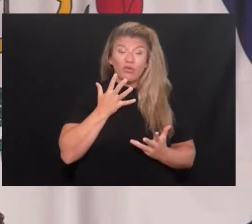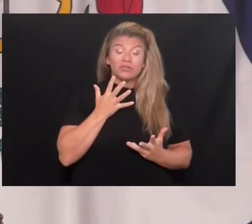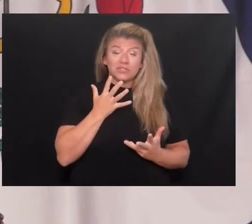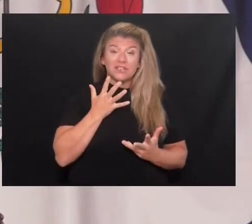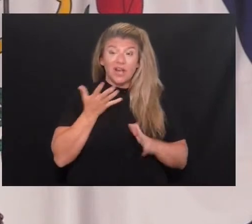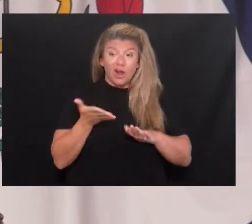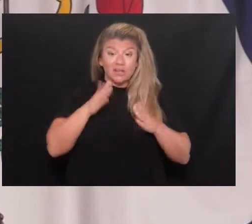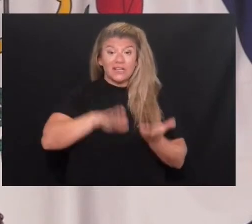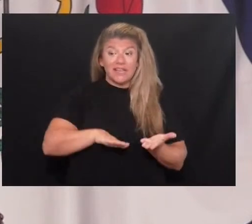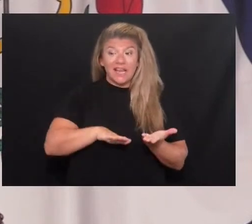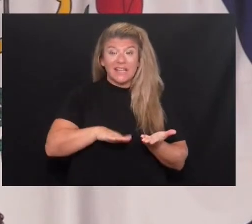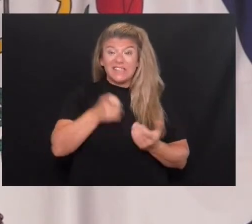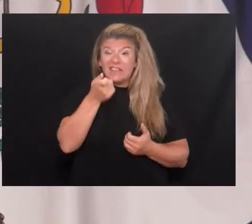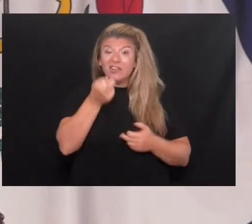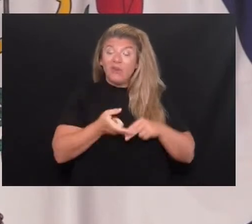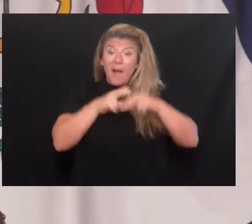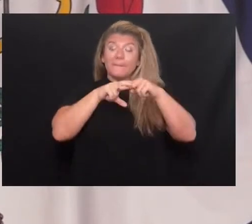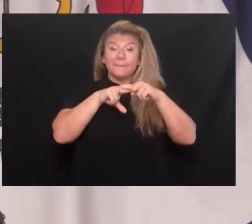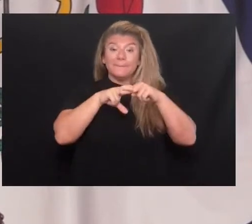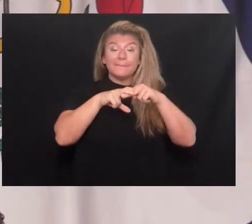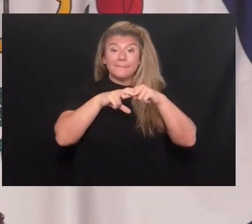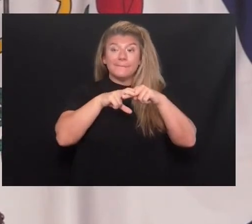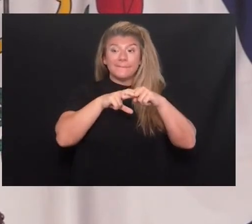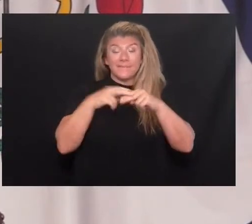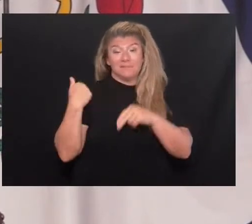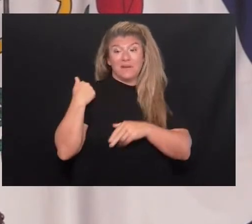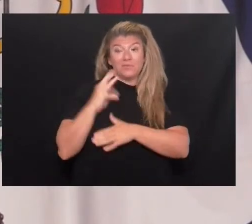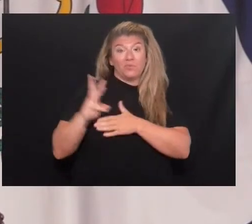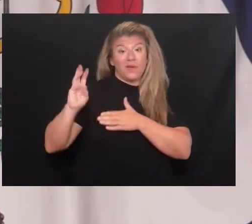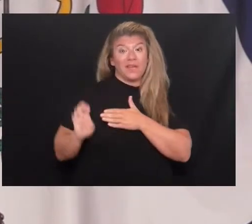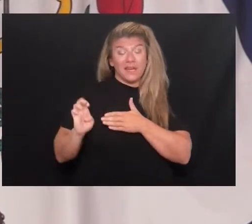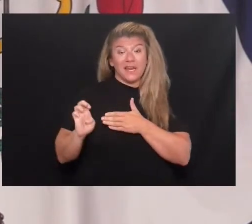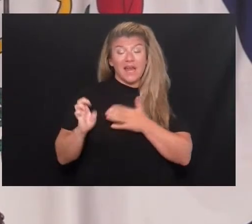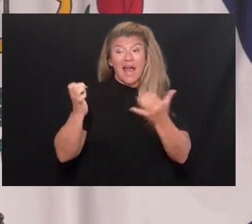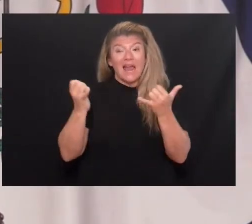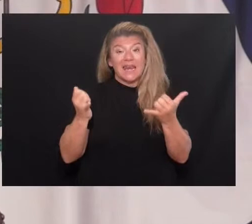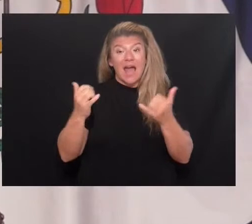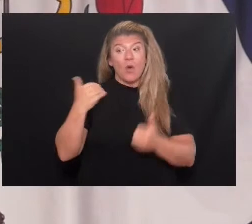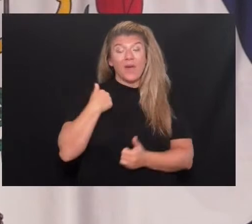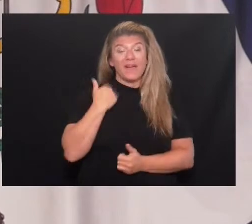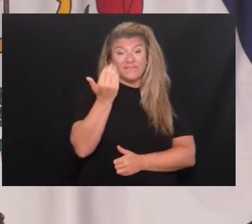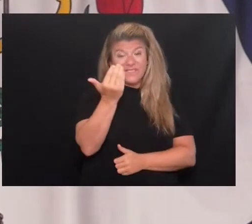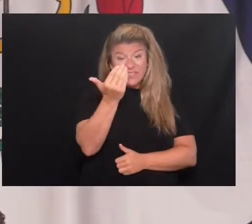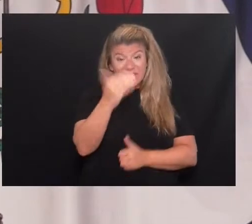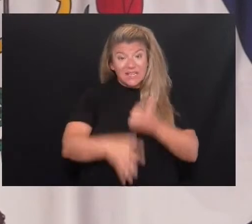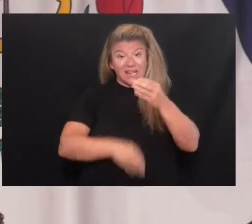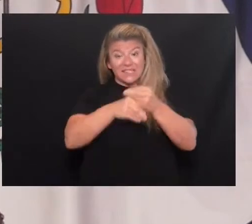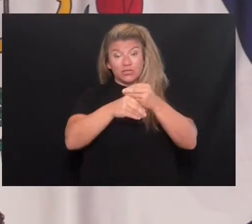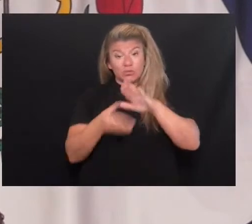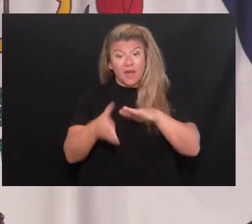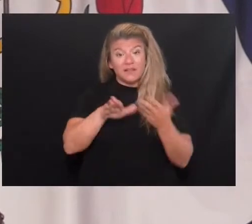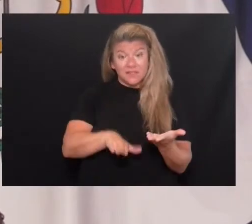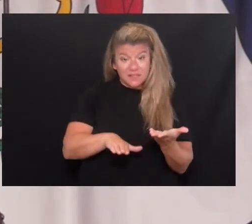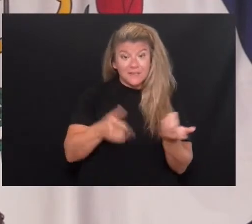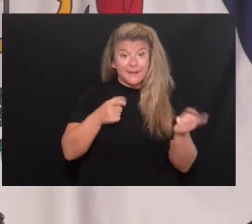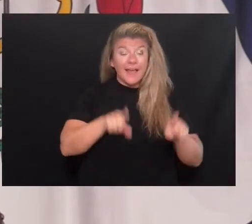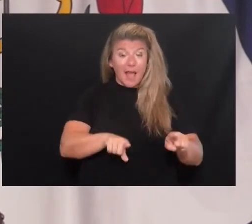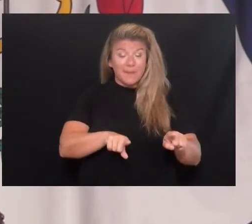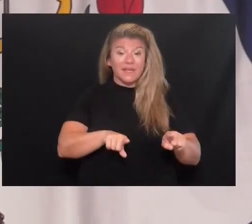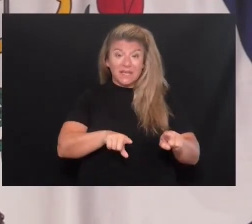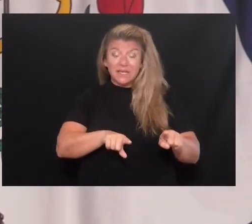unfortunately our deaths have stepped up over the weekend. You know, now we have 15 additional deaths that have